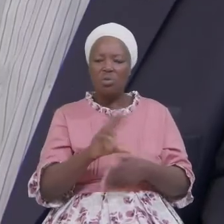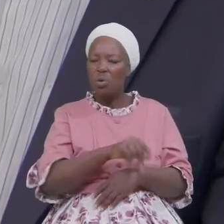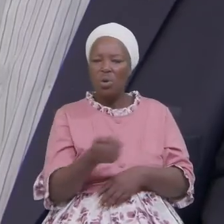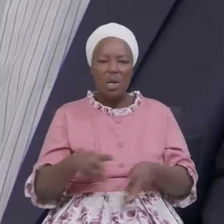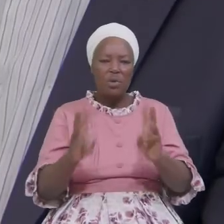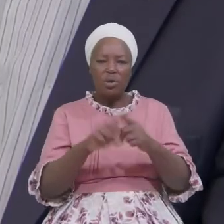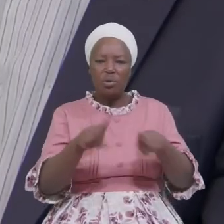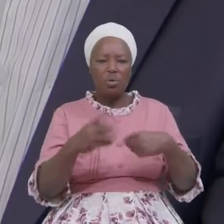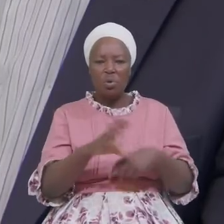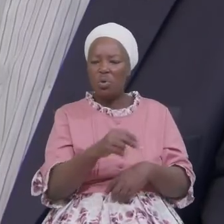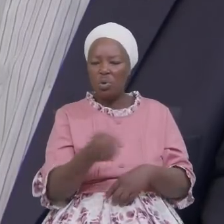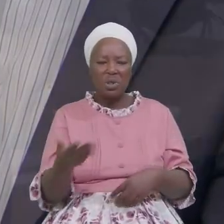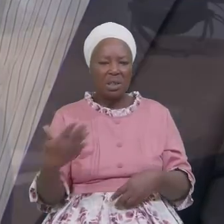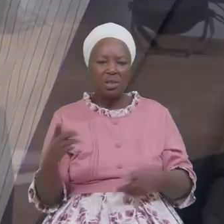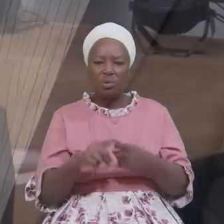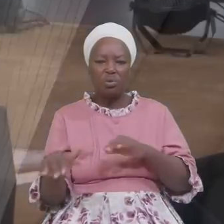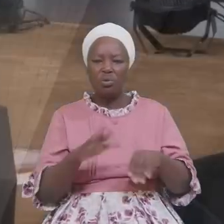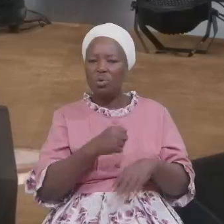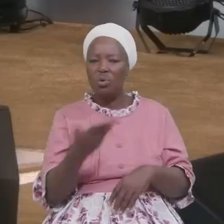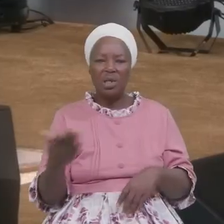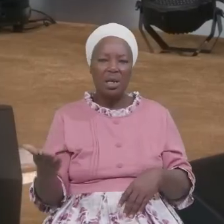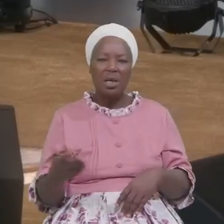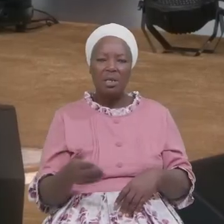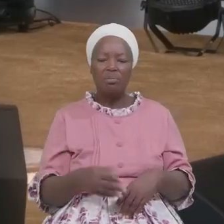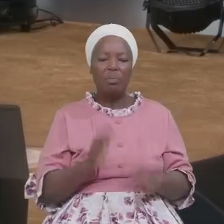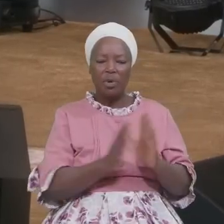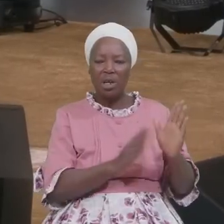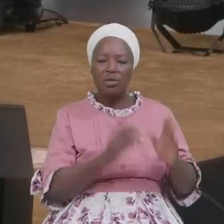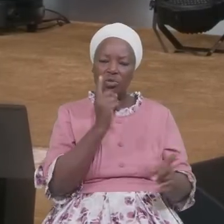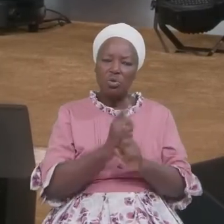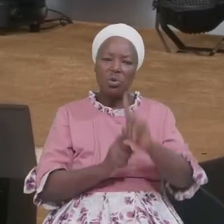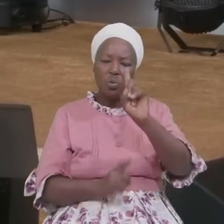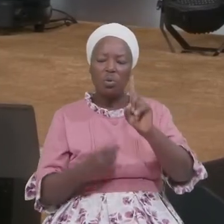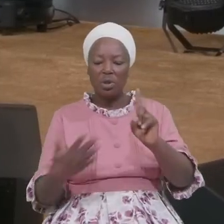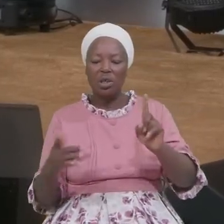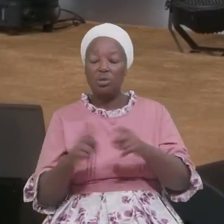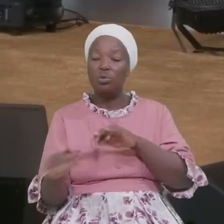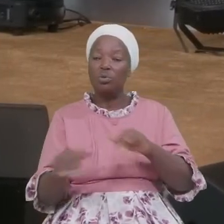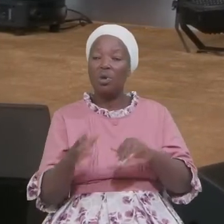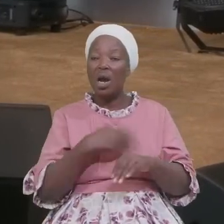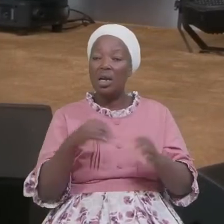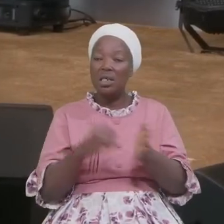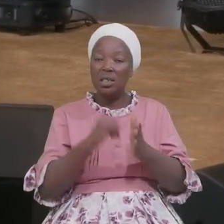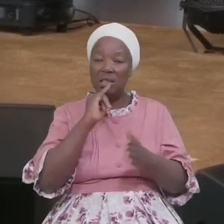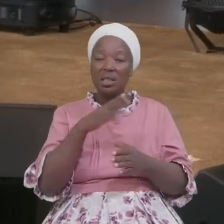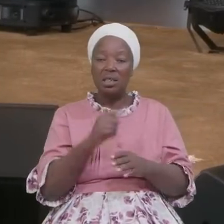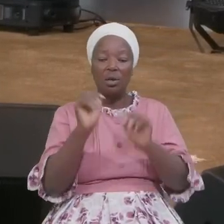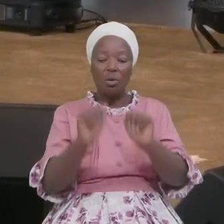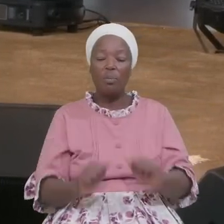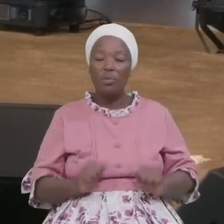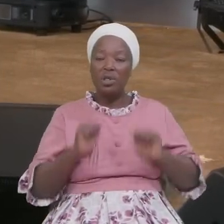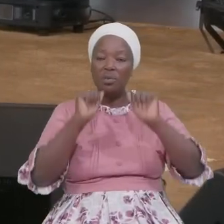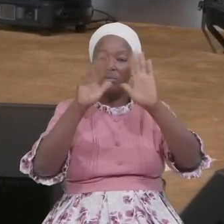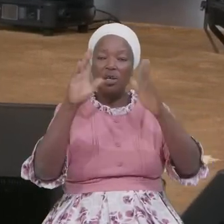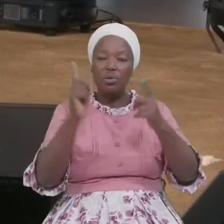no other ambition, there's no other aspiration. Just one thing to do, and it is the commitment